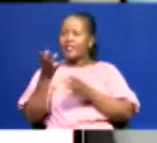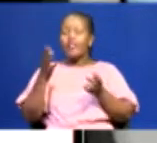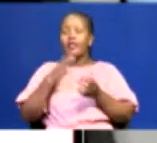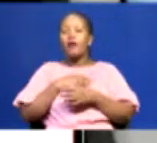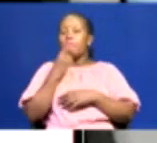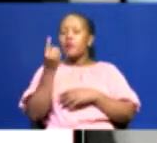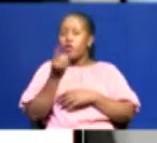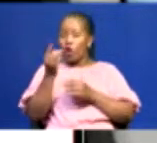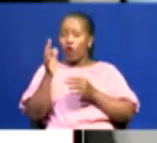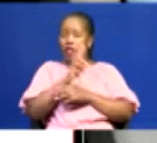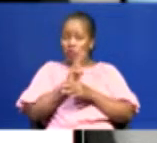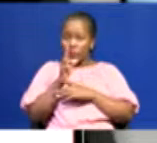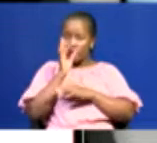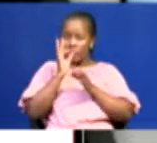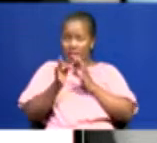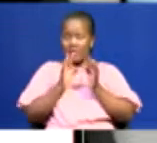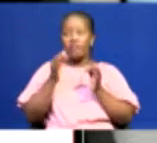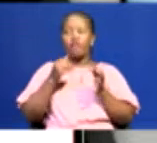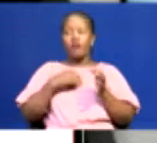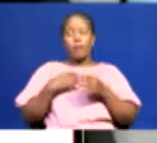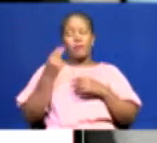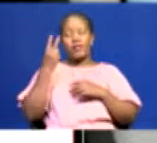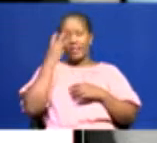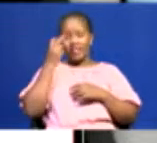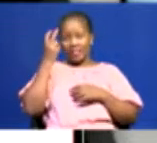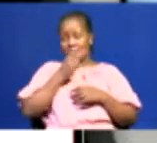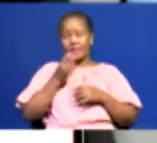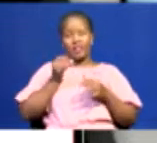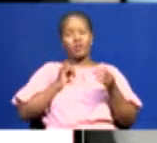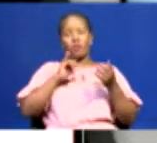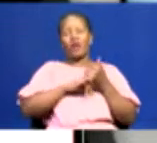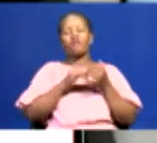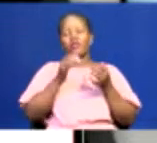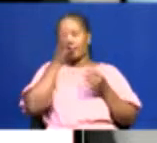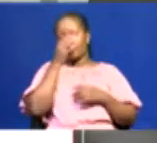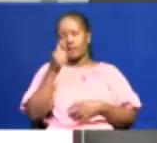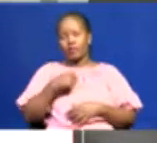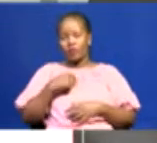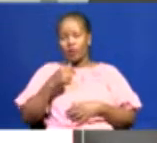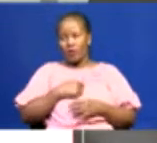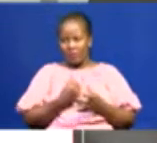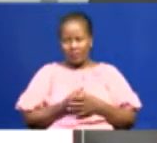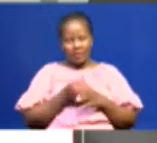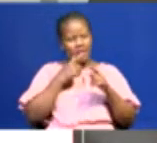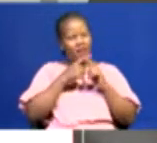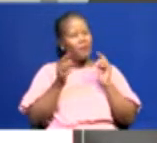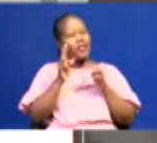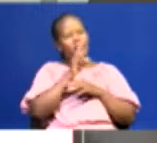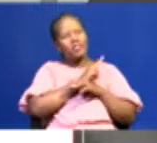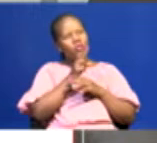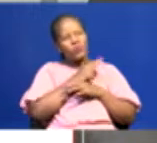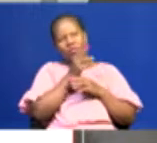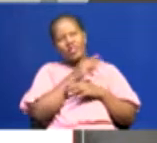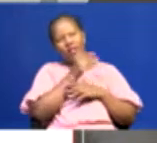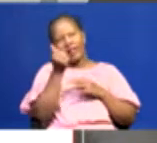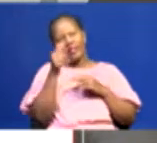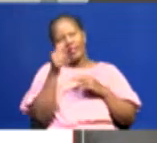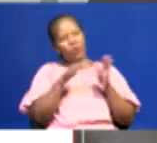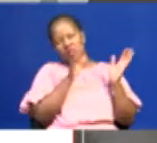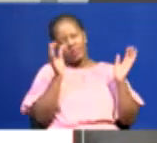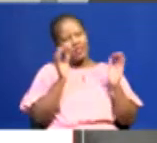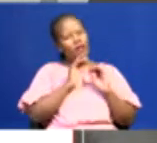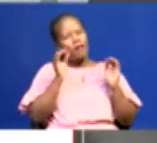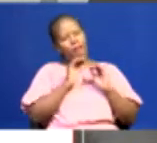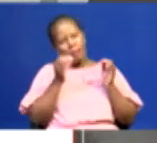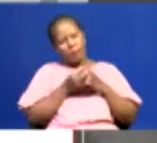if I suspected my life, my partner of infidelity. But they would not use it otherwise. How then are